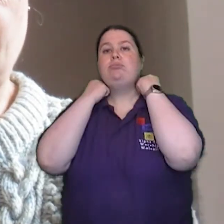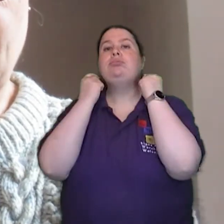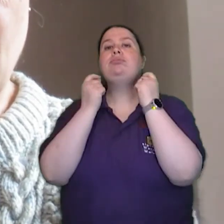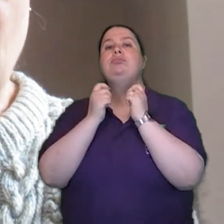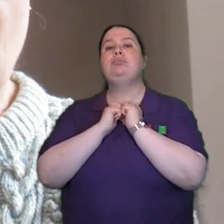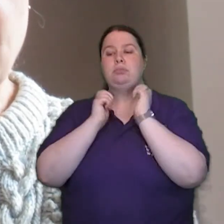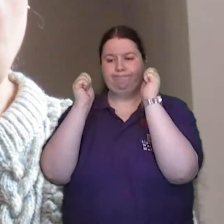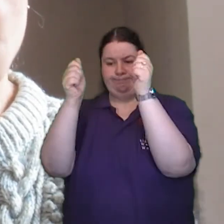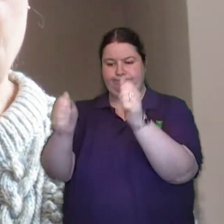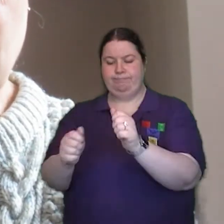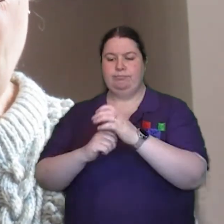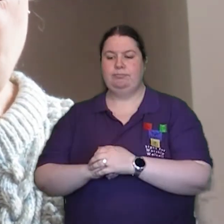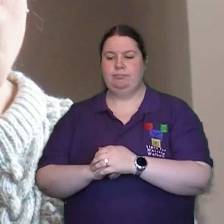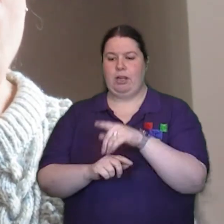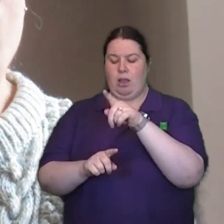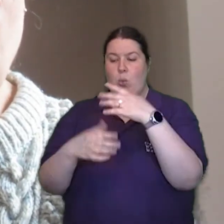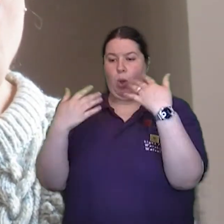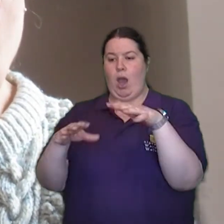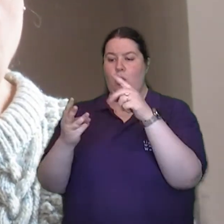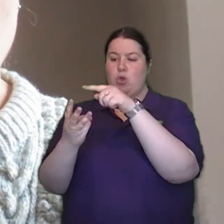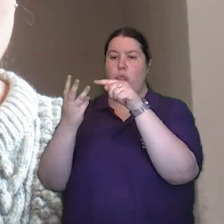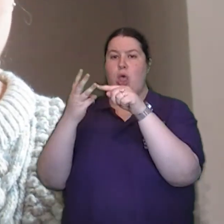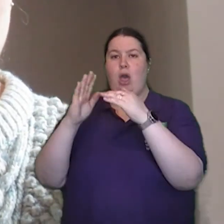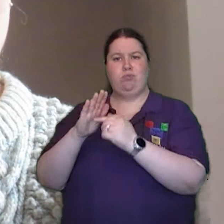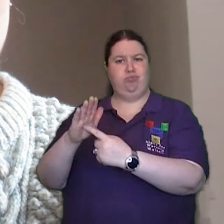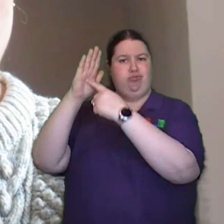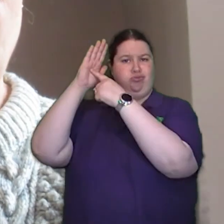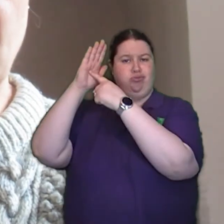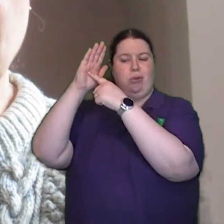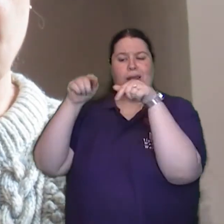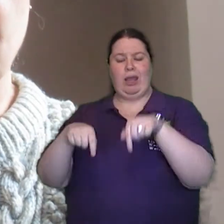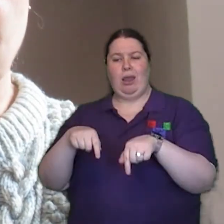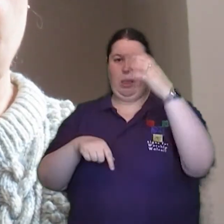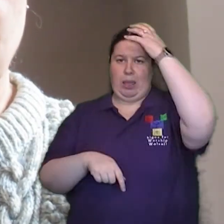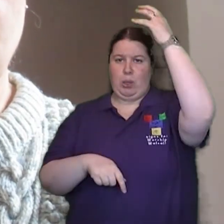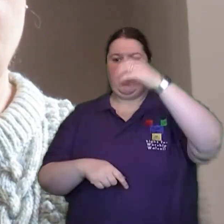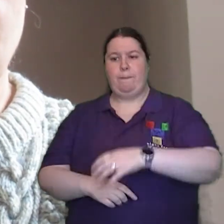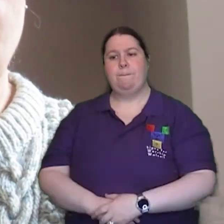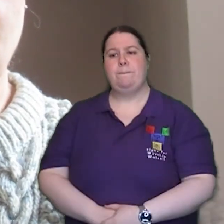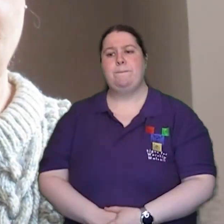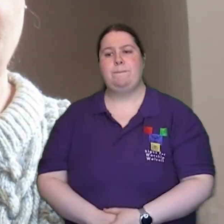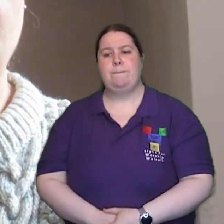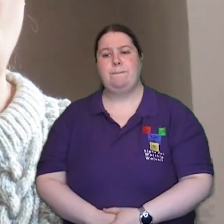neck, and he was proclaimed the third highest ruler in the kingdom.